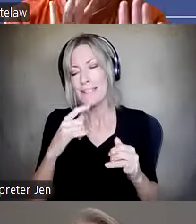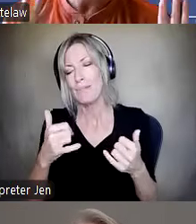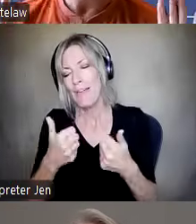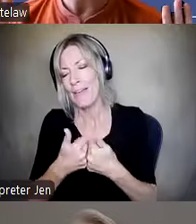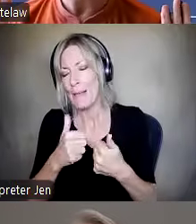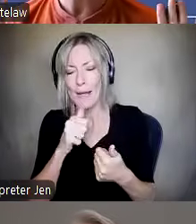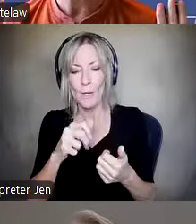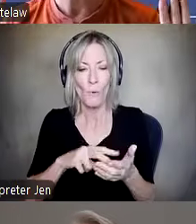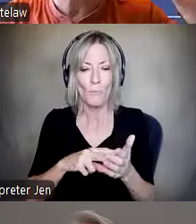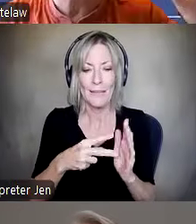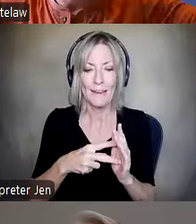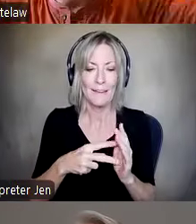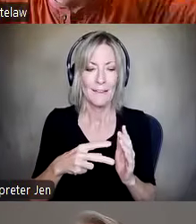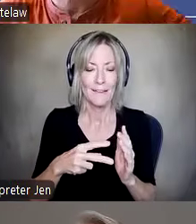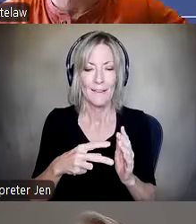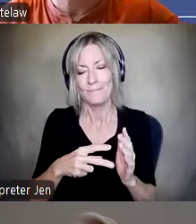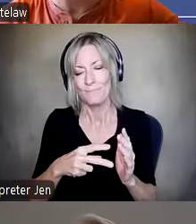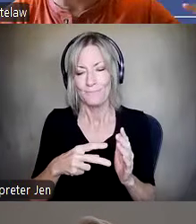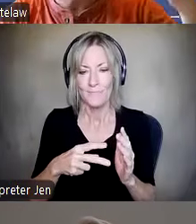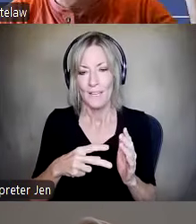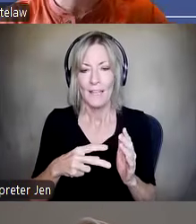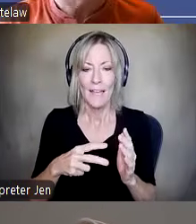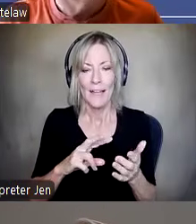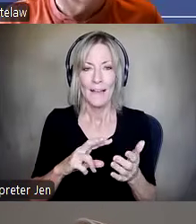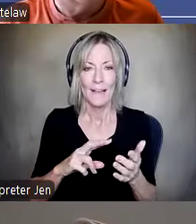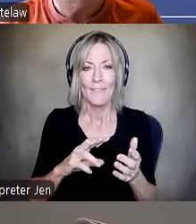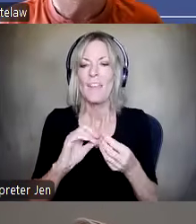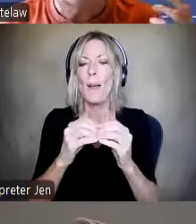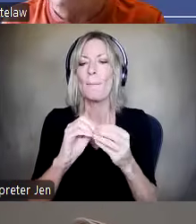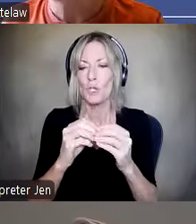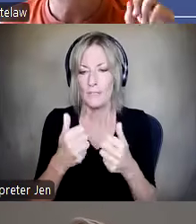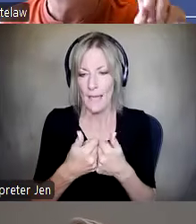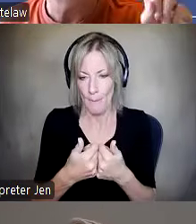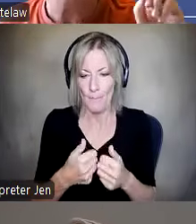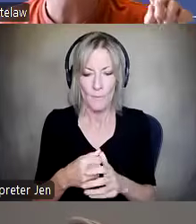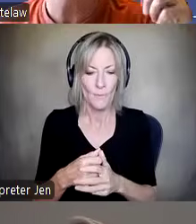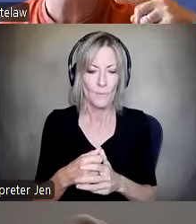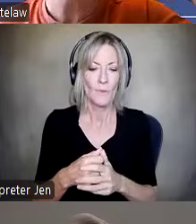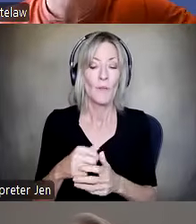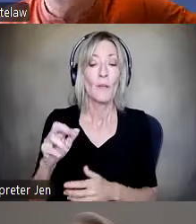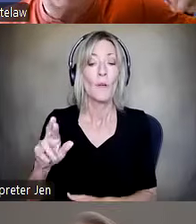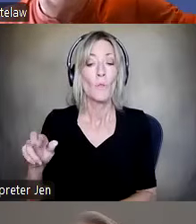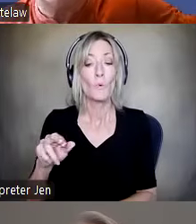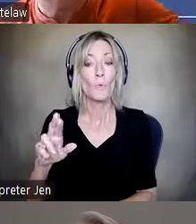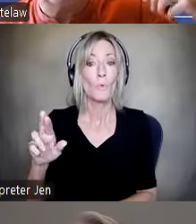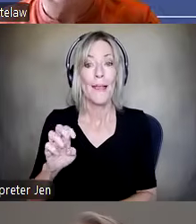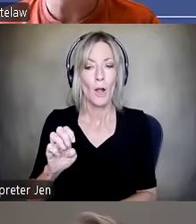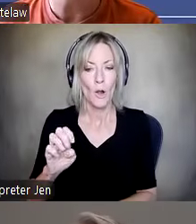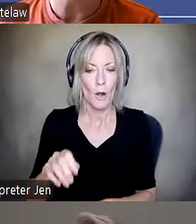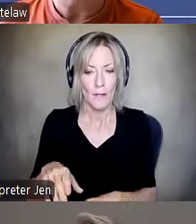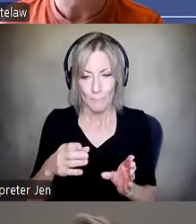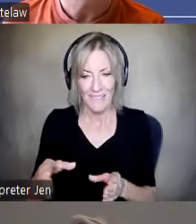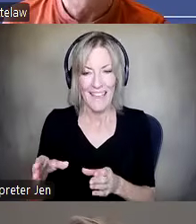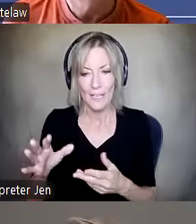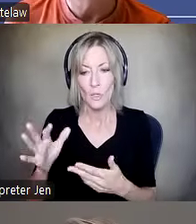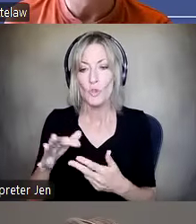not mean in the play sense. I mean, it's sort of the numbers game. It is one of the rare planning choices that